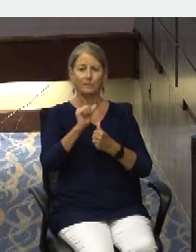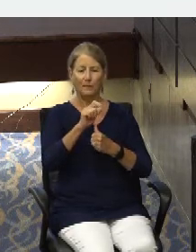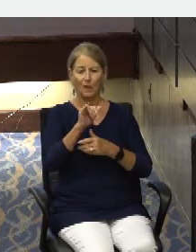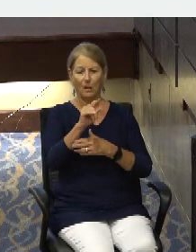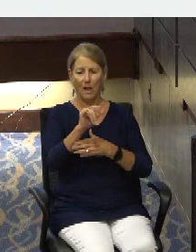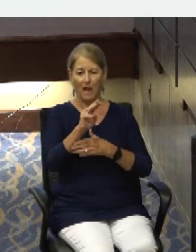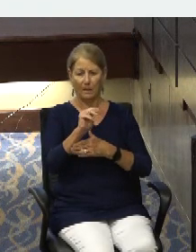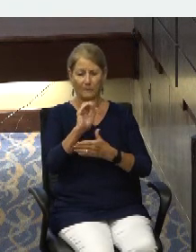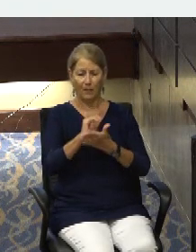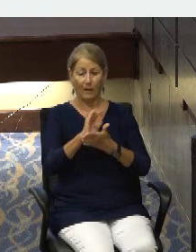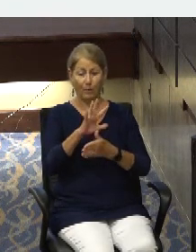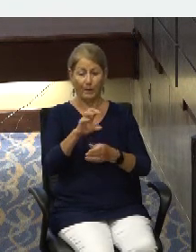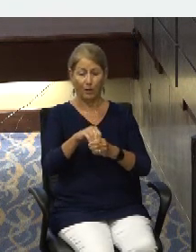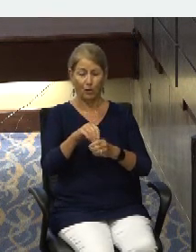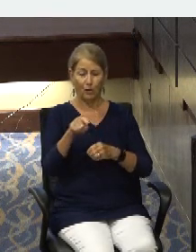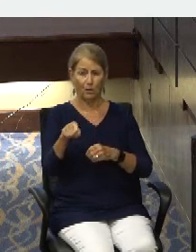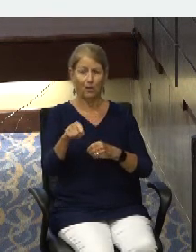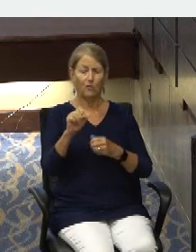including.